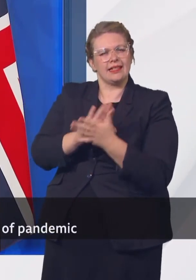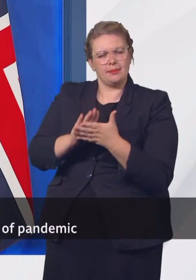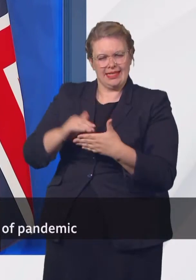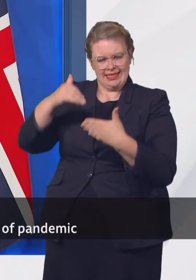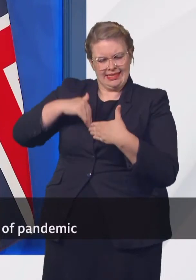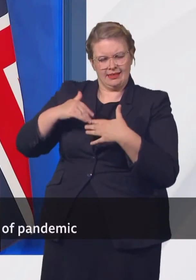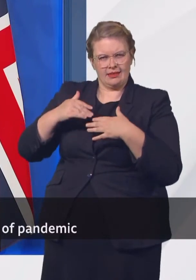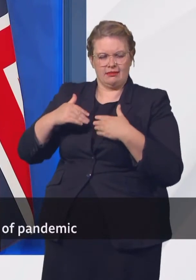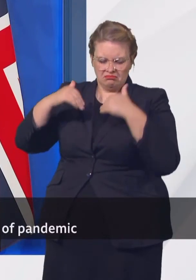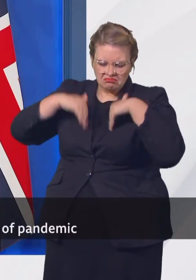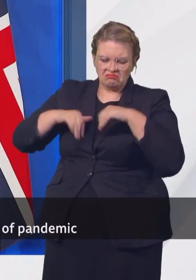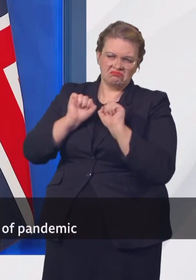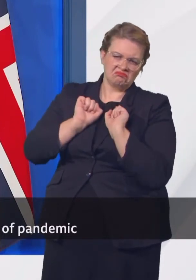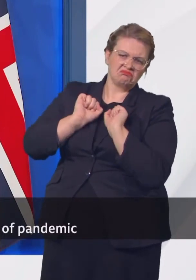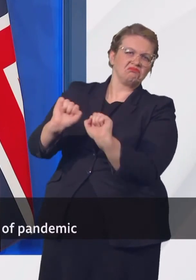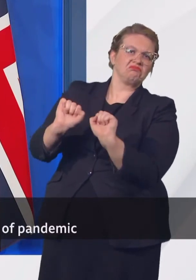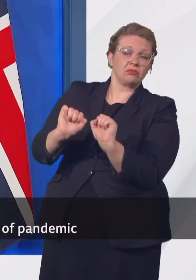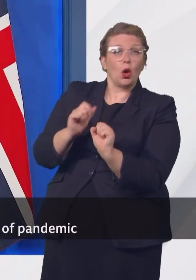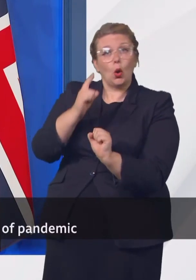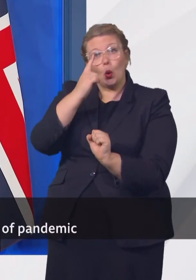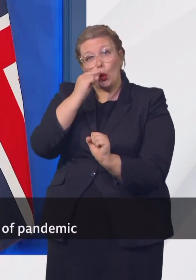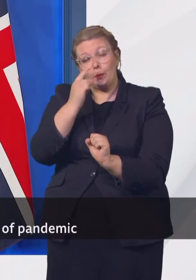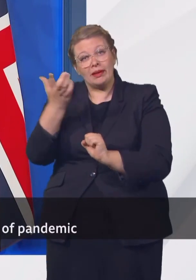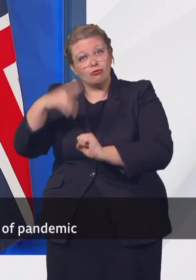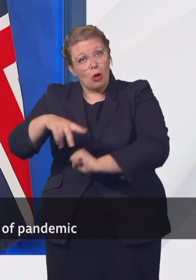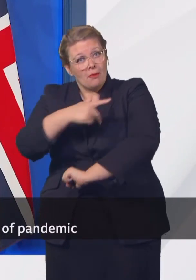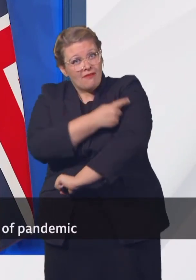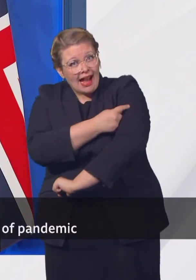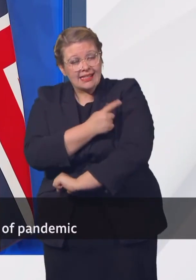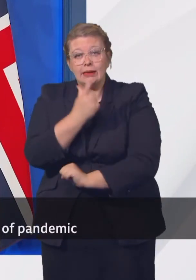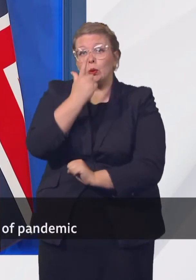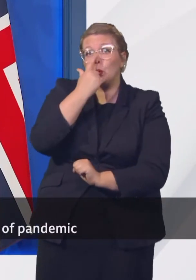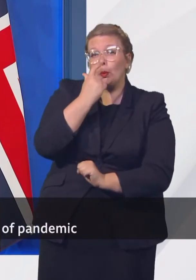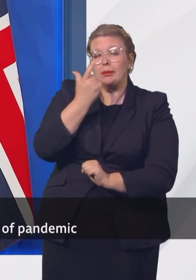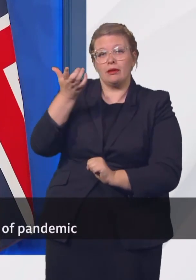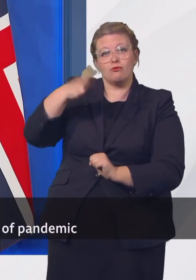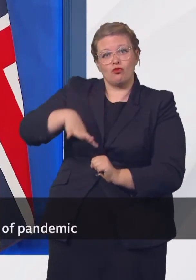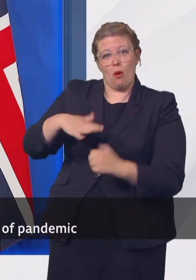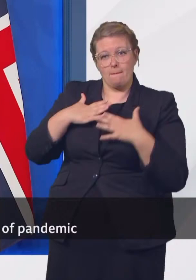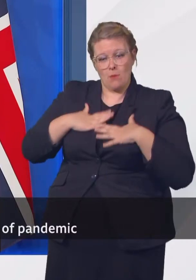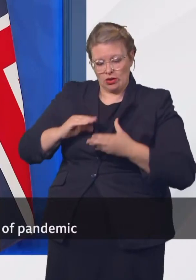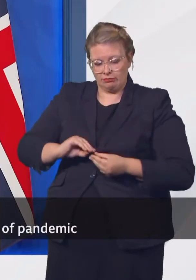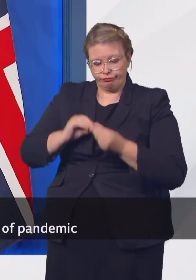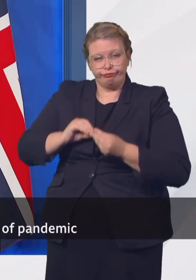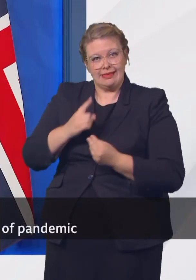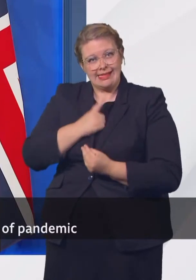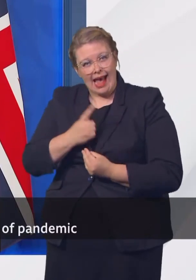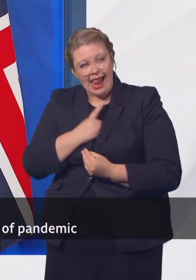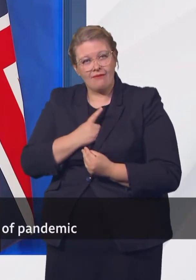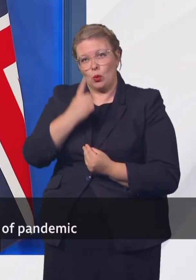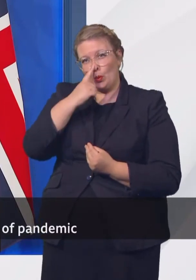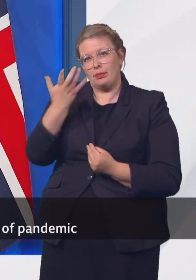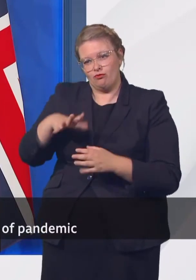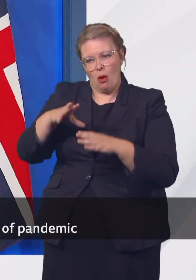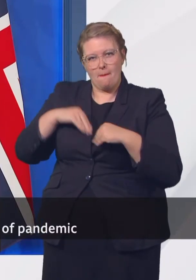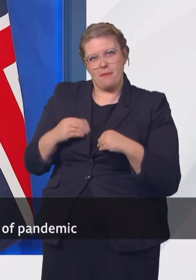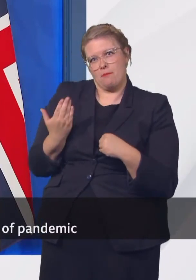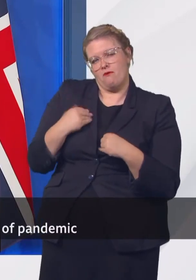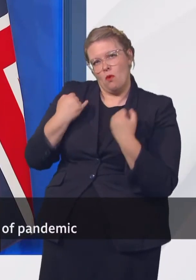isn't a measure of the vaccination program directly. This is a measure of the protection that we